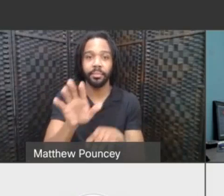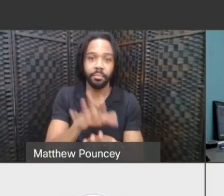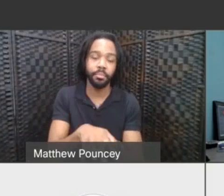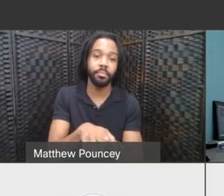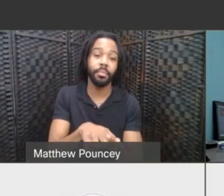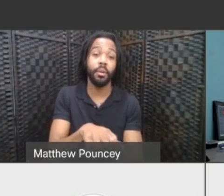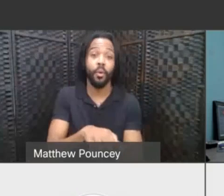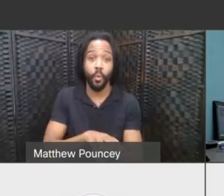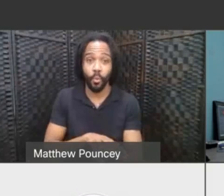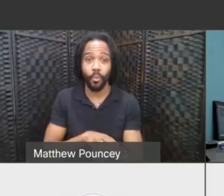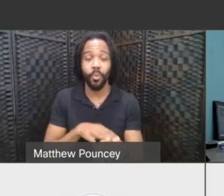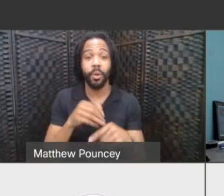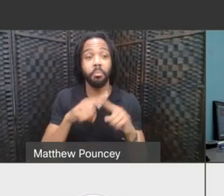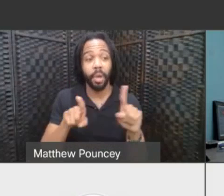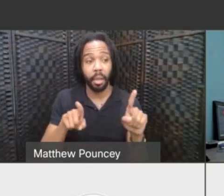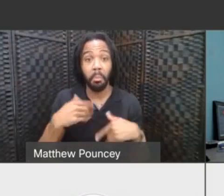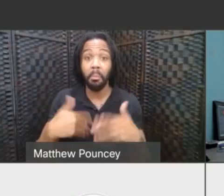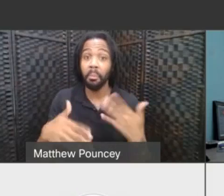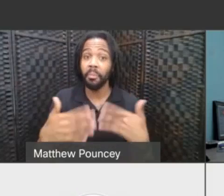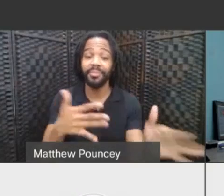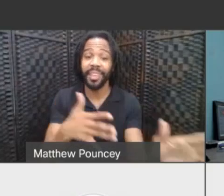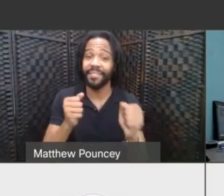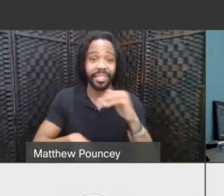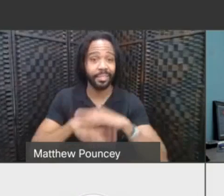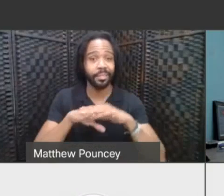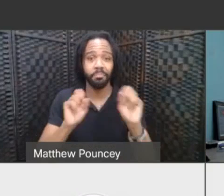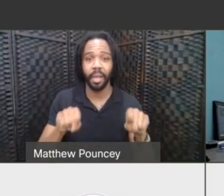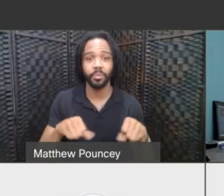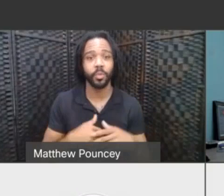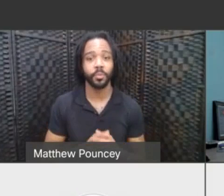that they are moving it along as fast as they can.